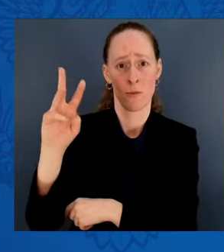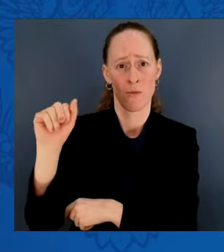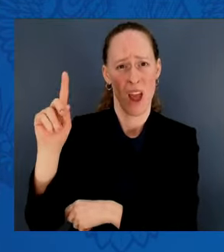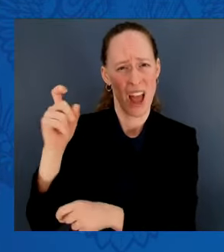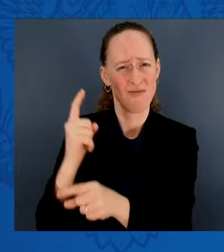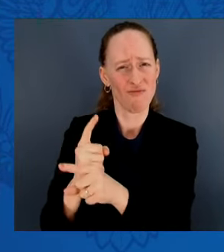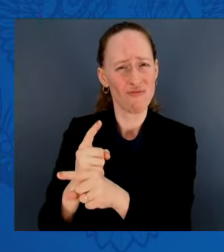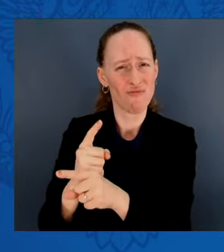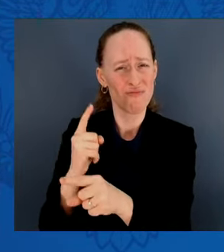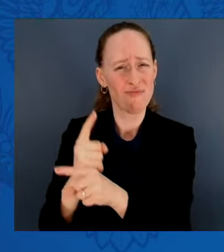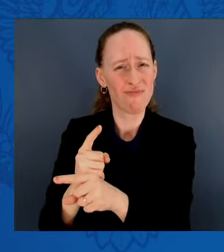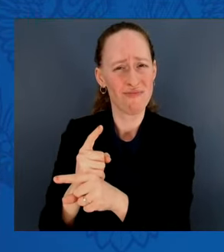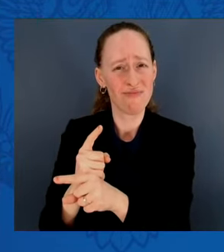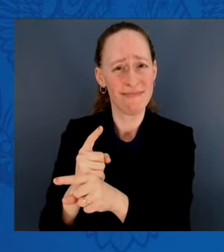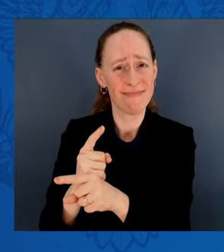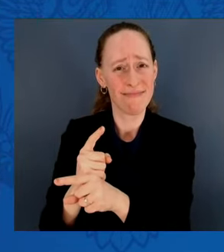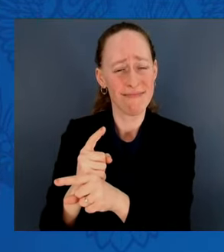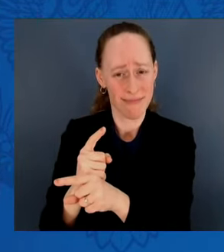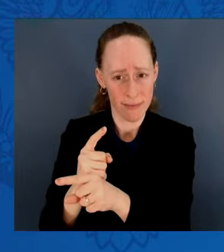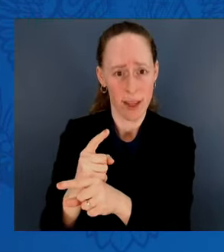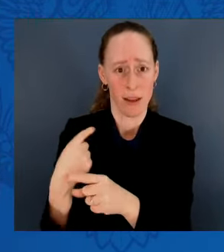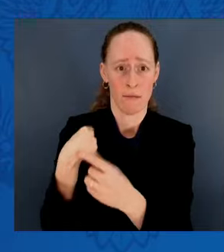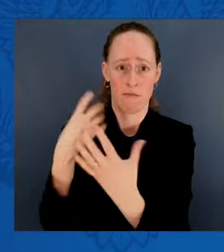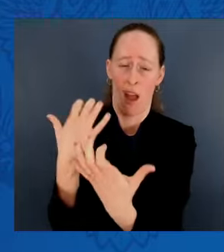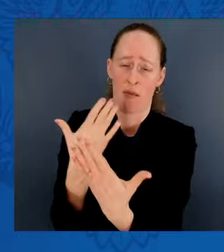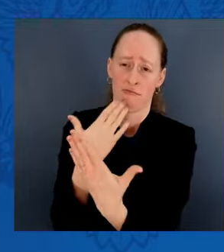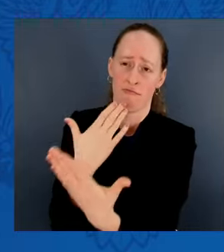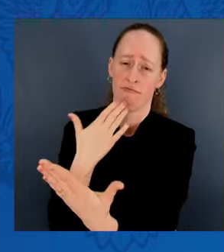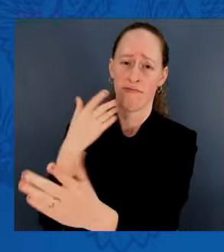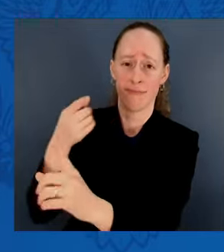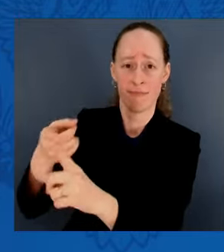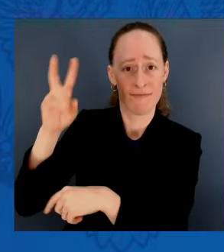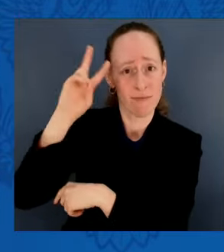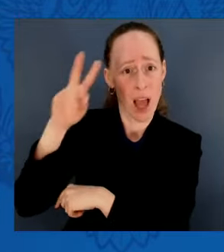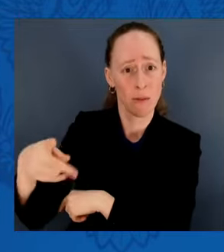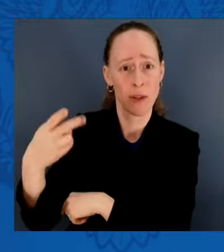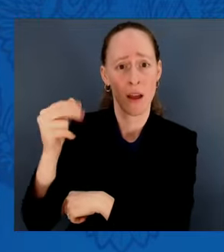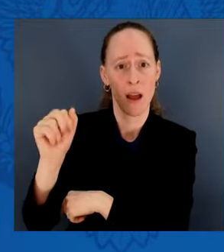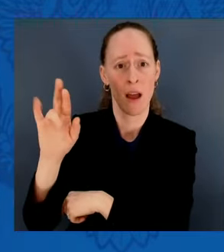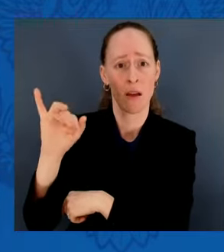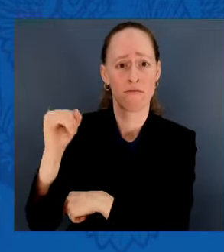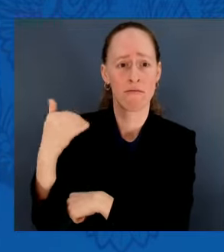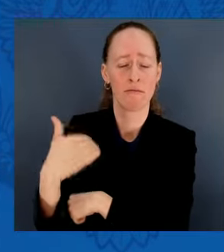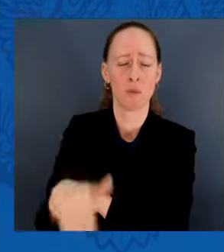defending reproductive freedom and so much more.